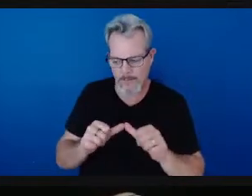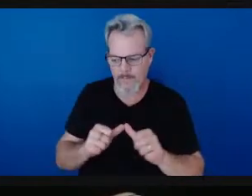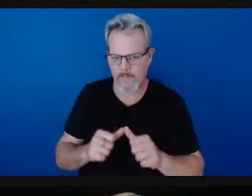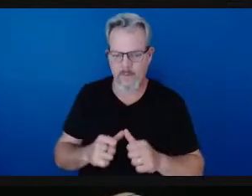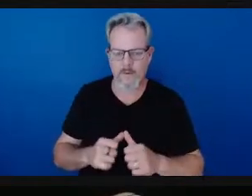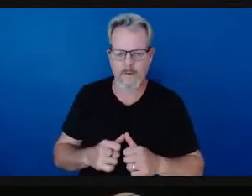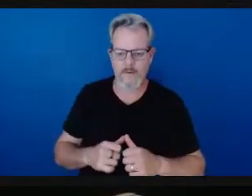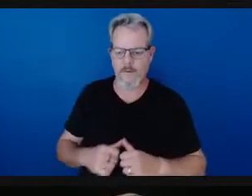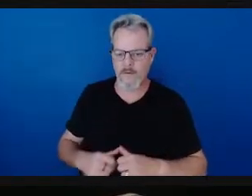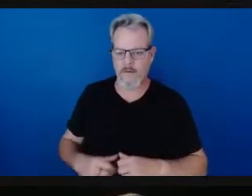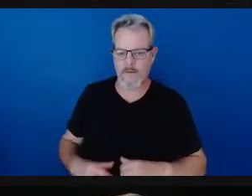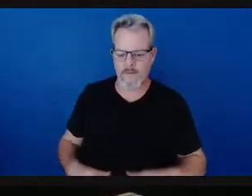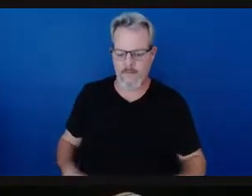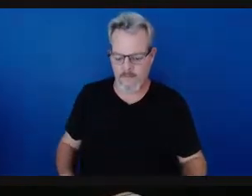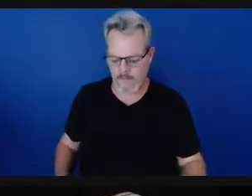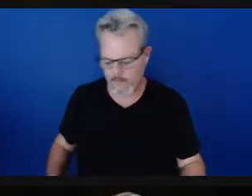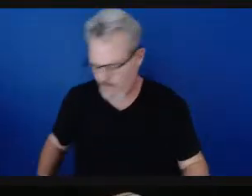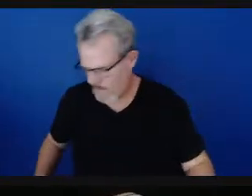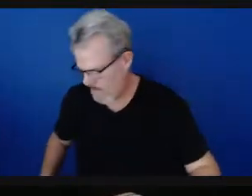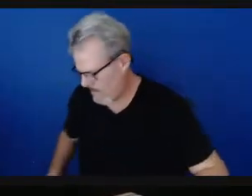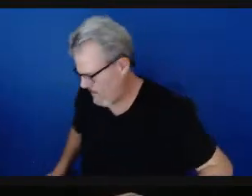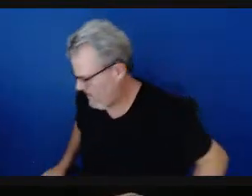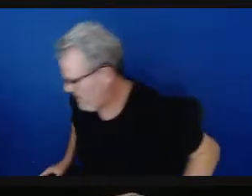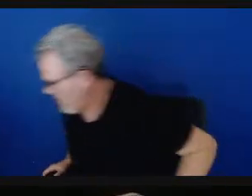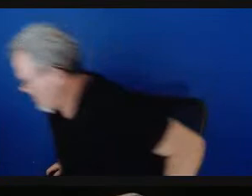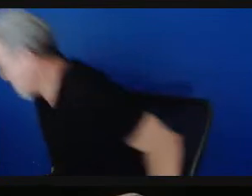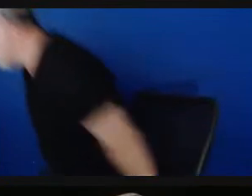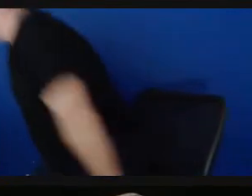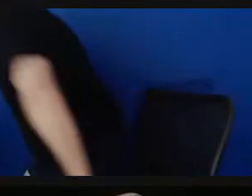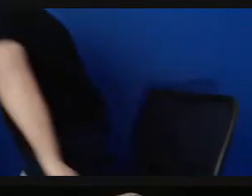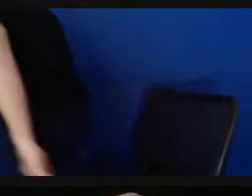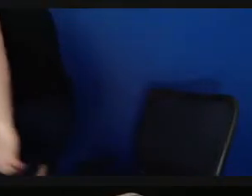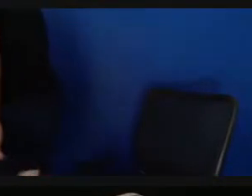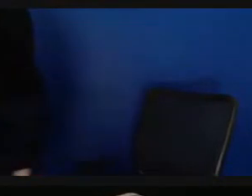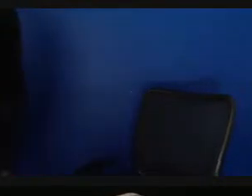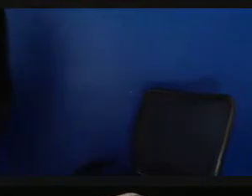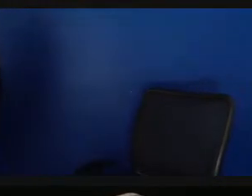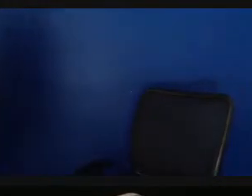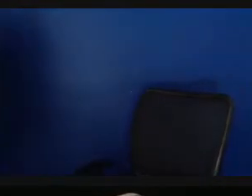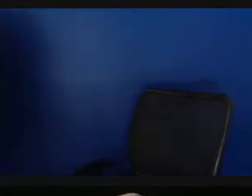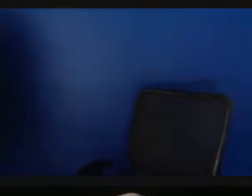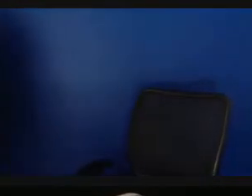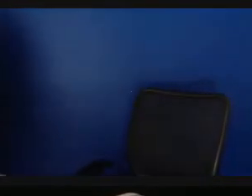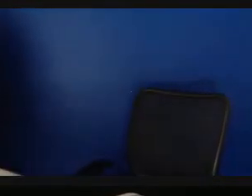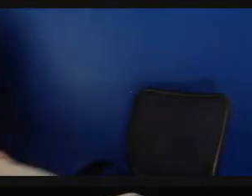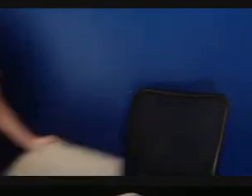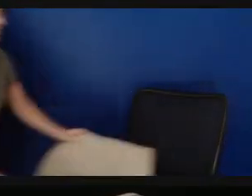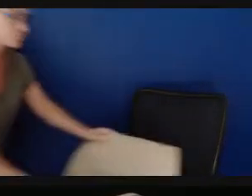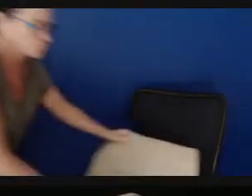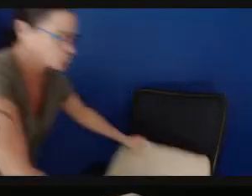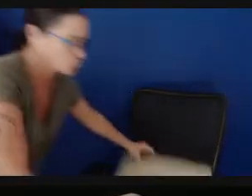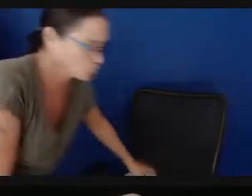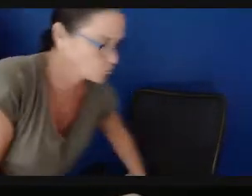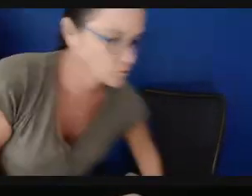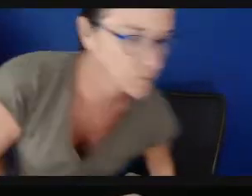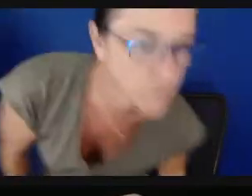Asks, it had been uplifting prior to the eruption. Was there something specific that set it off?